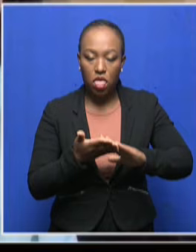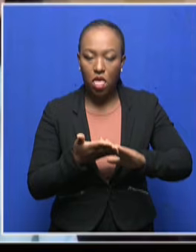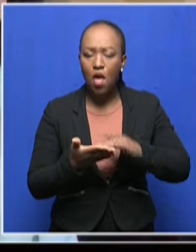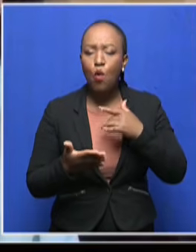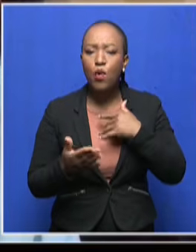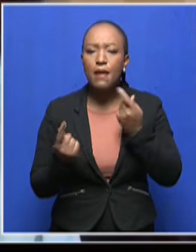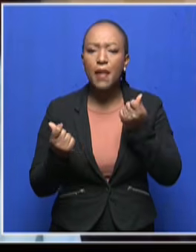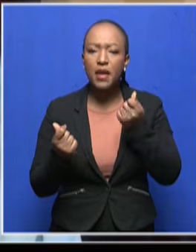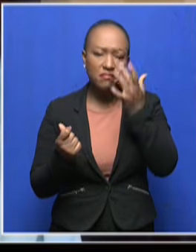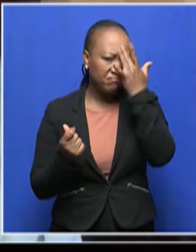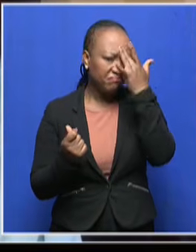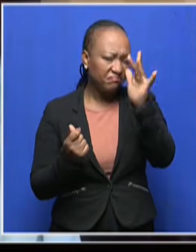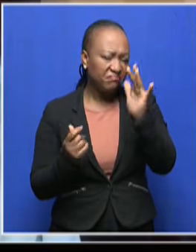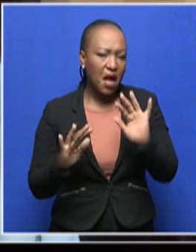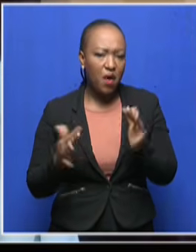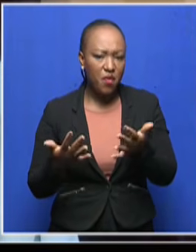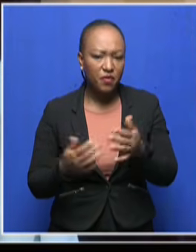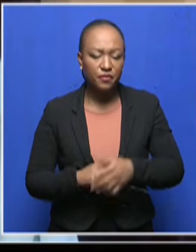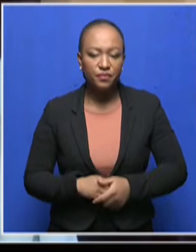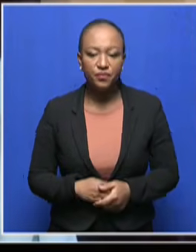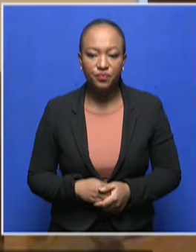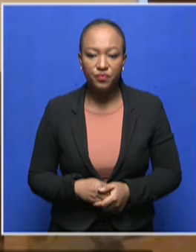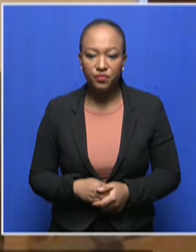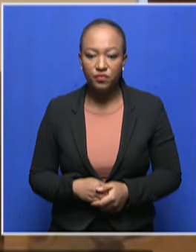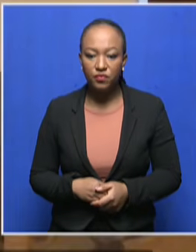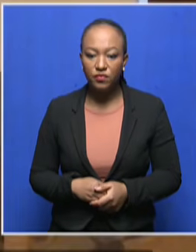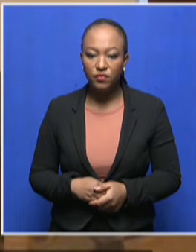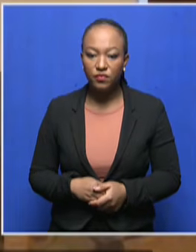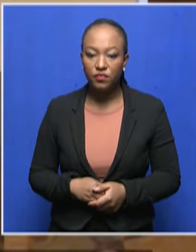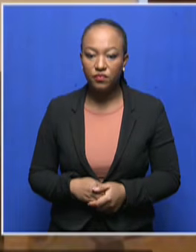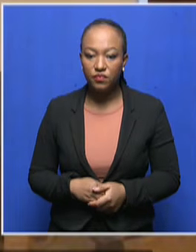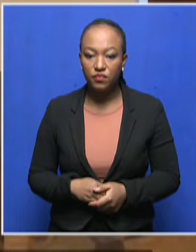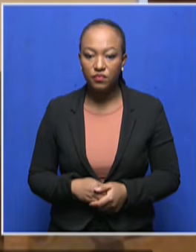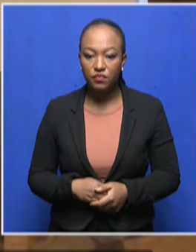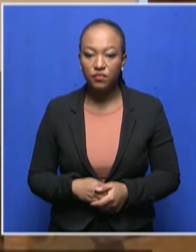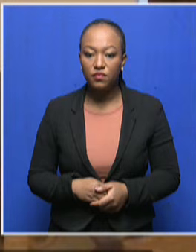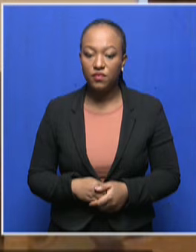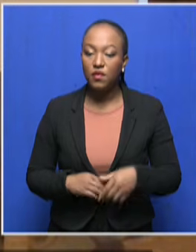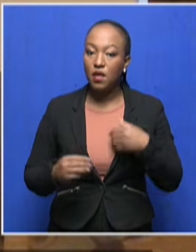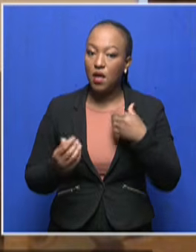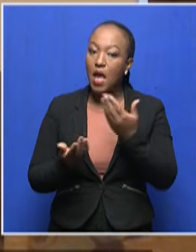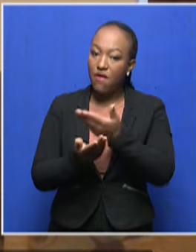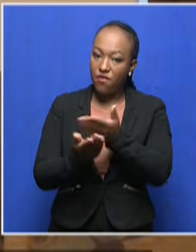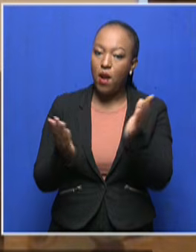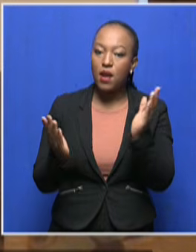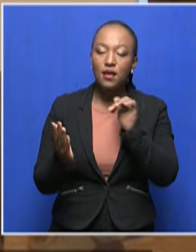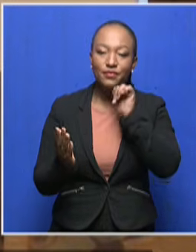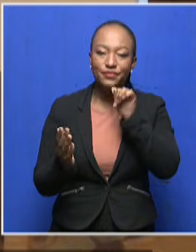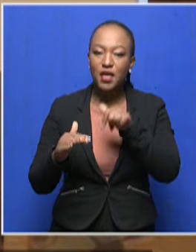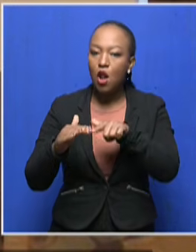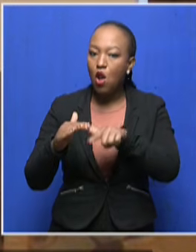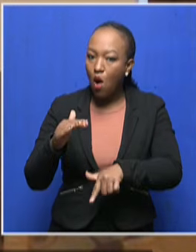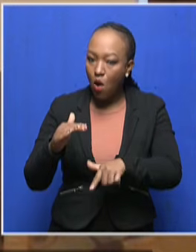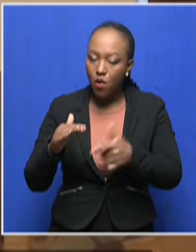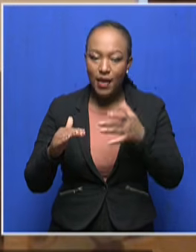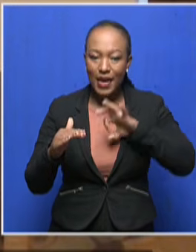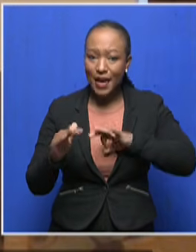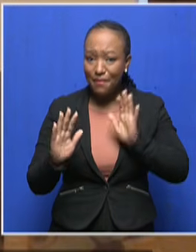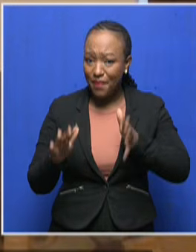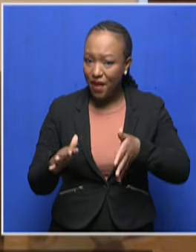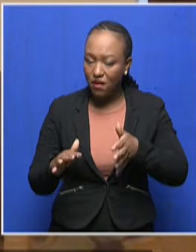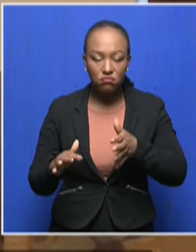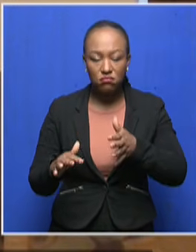money? Yeah, so it's definitely an issue that we have, not only it's across all income groups. It's not only in the lower income groups that, the sort of money